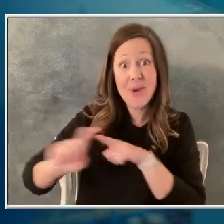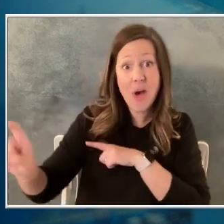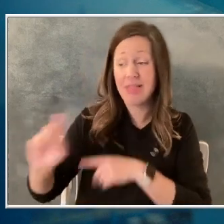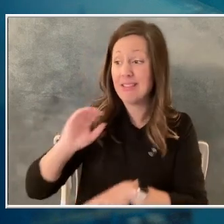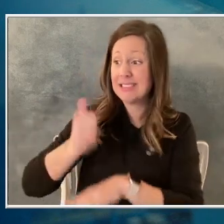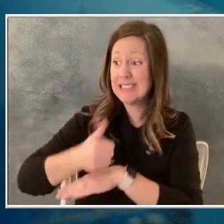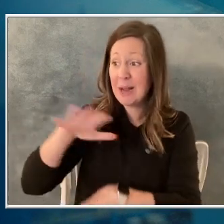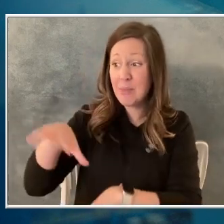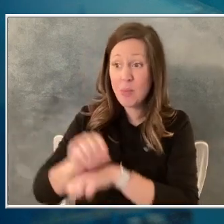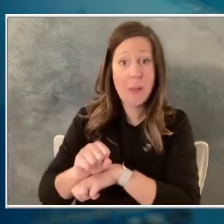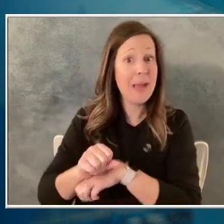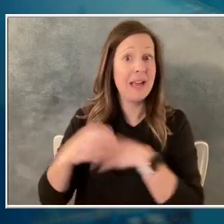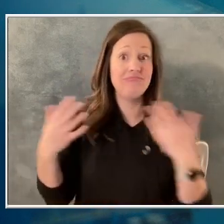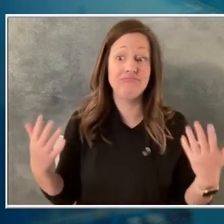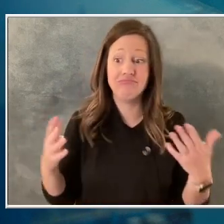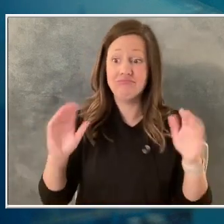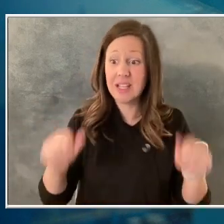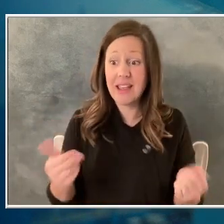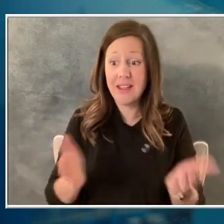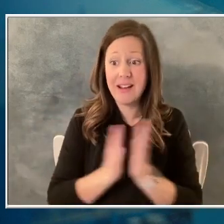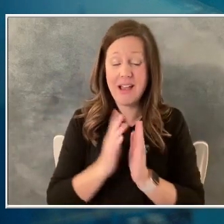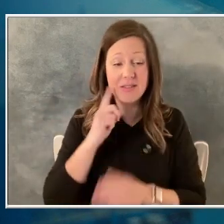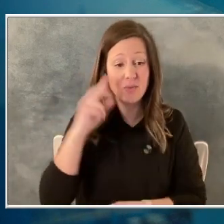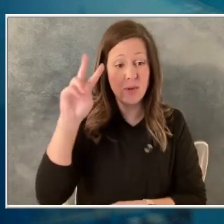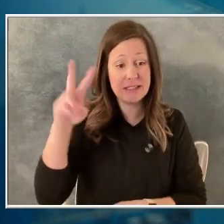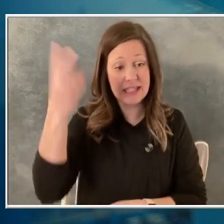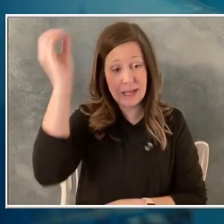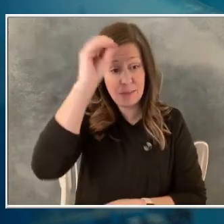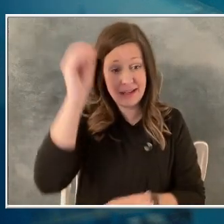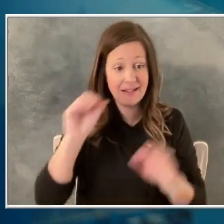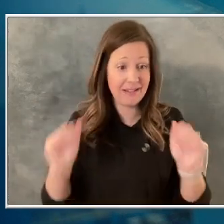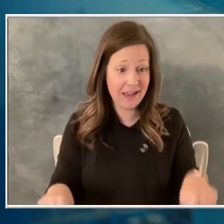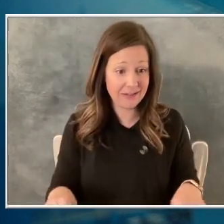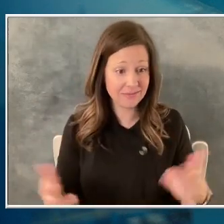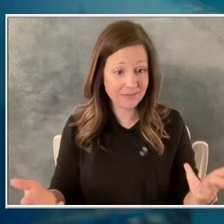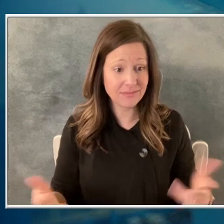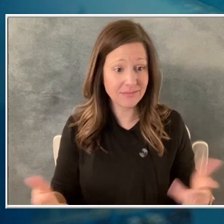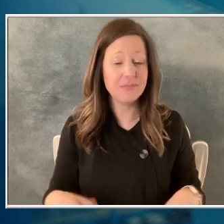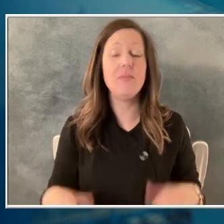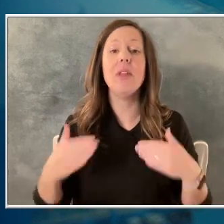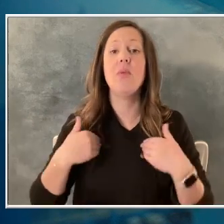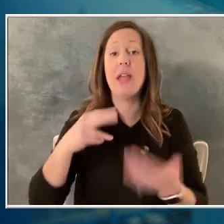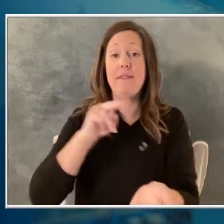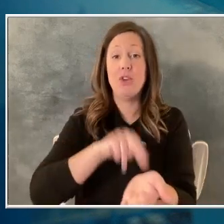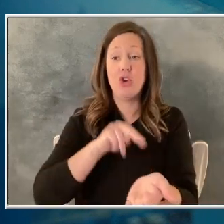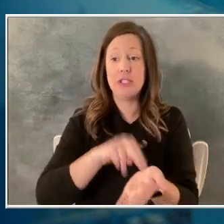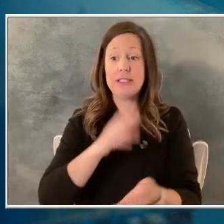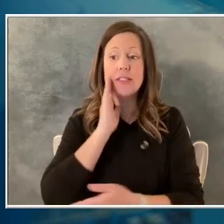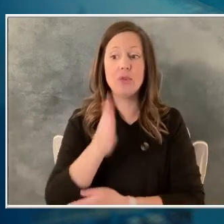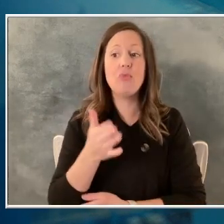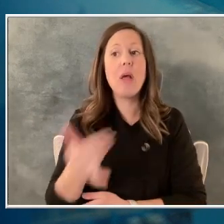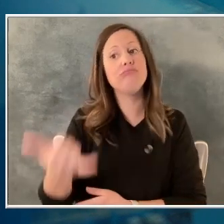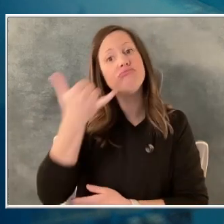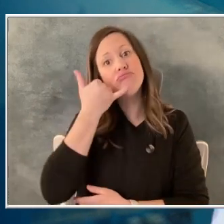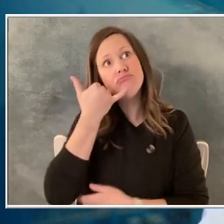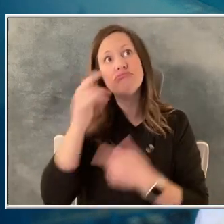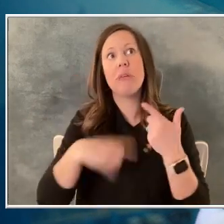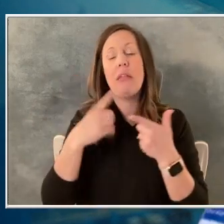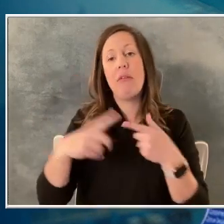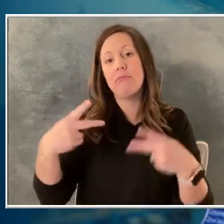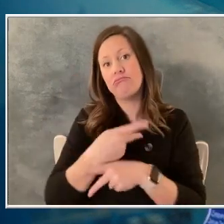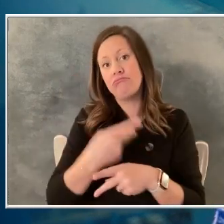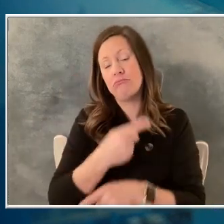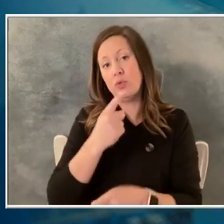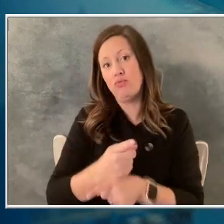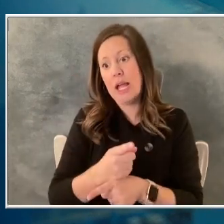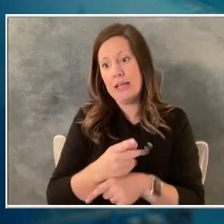up to call. It's actually very easy. We have nurse navigators who will take the phone call and get you to the right kind of doctor, prostate, lung cancer, breast